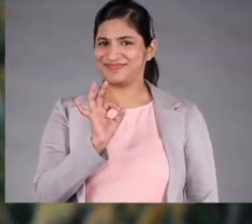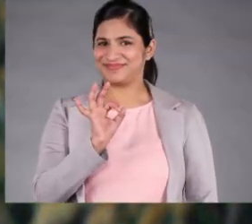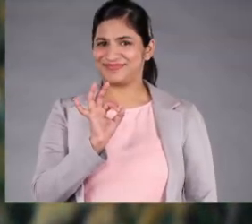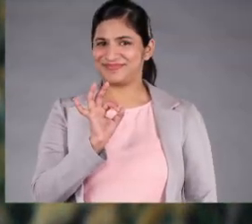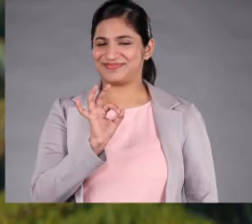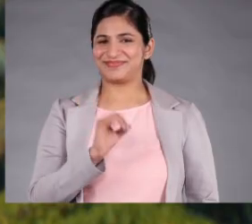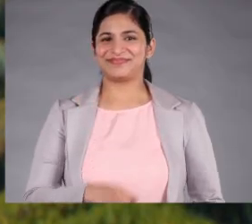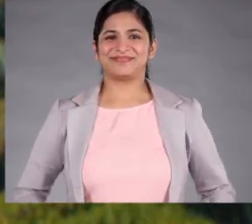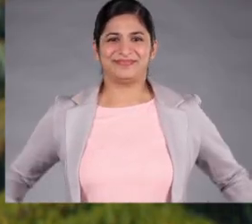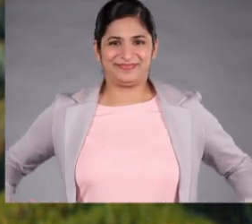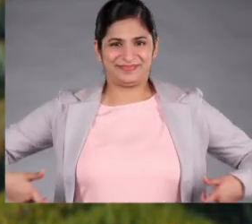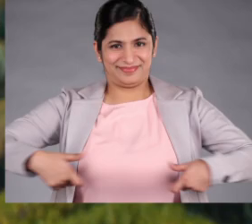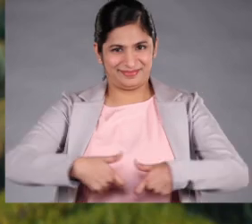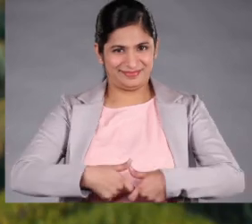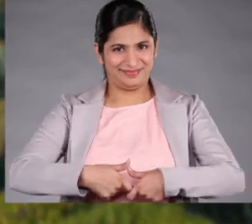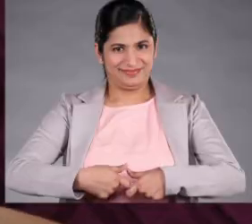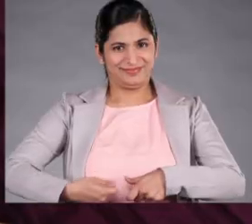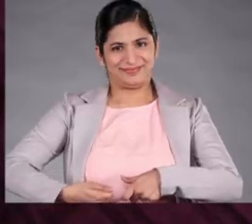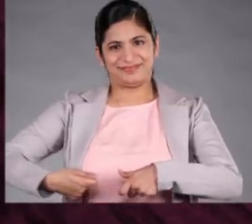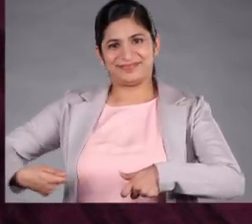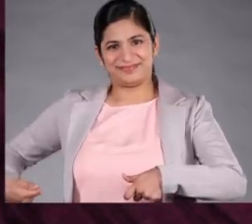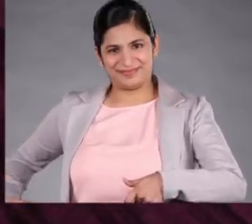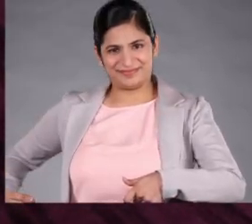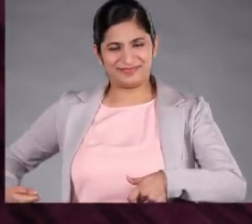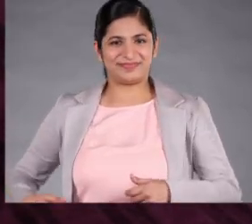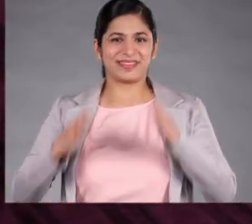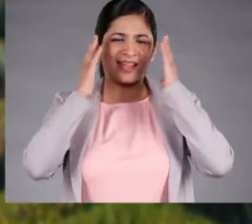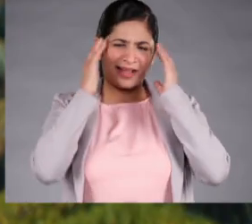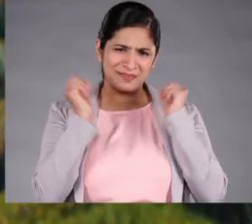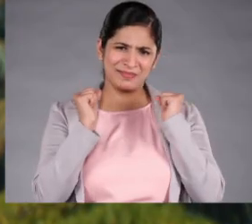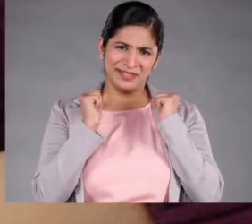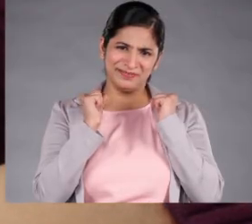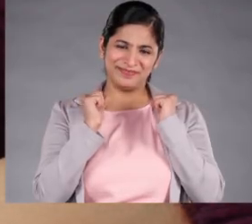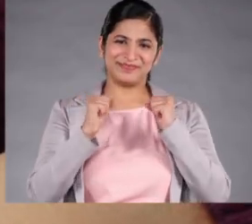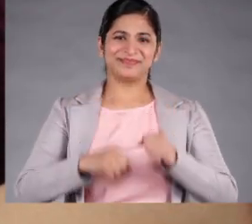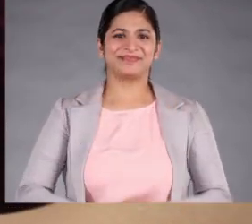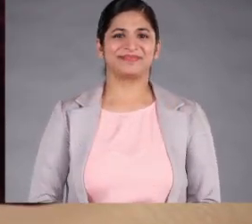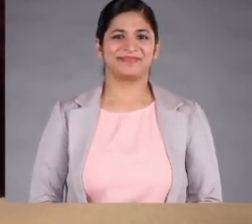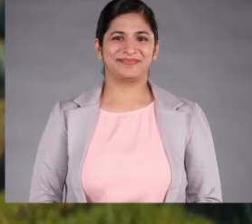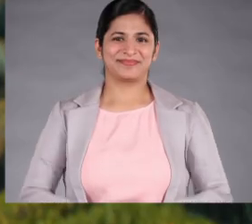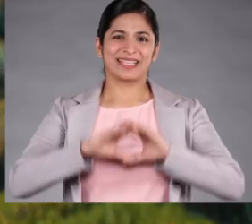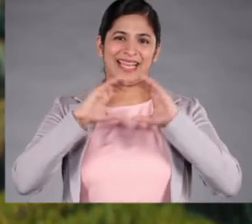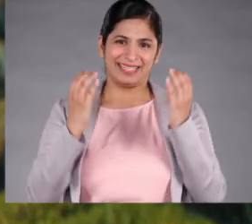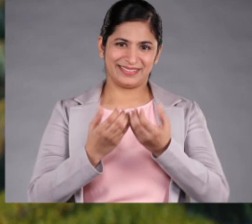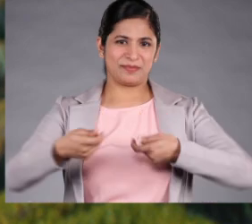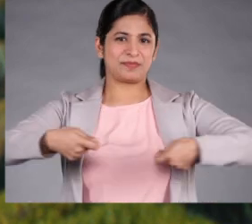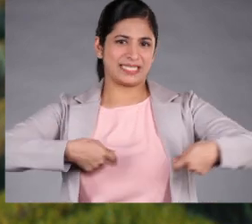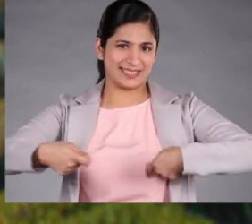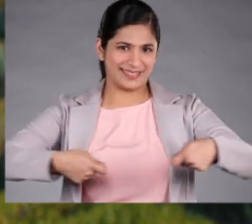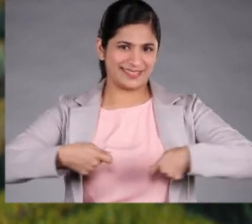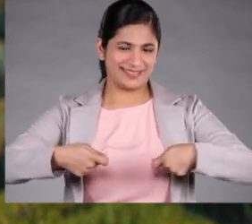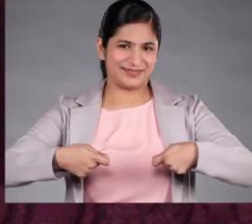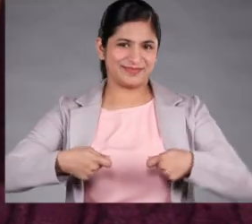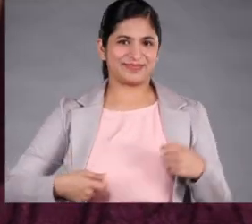This feels good. You can fasten your seat belt by inserting the metal tip into the buckle. Adjust it to your comfort. If you are seated in